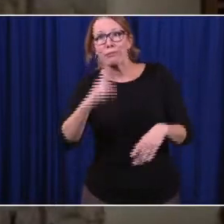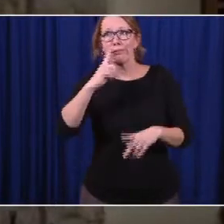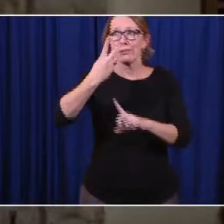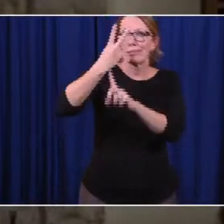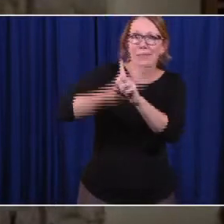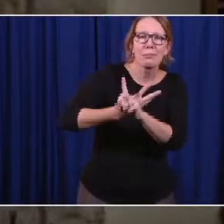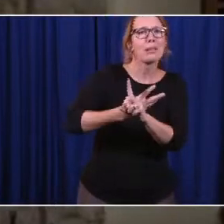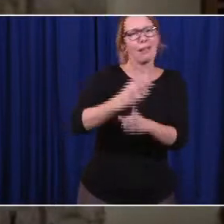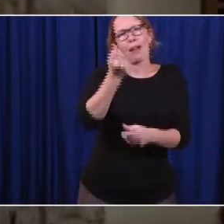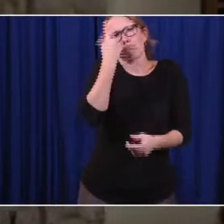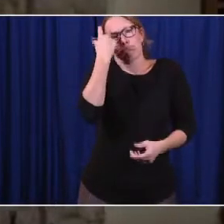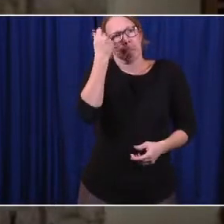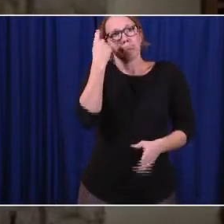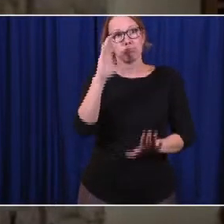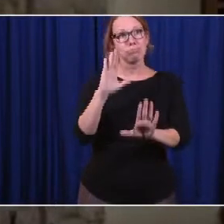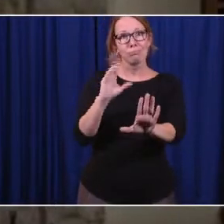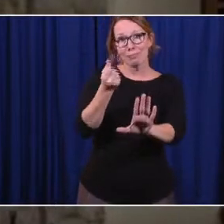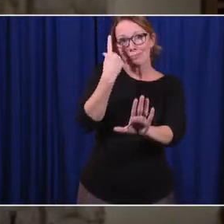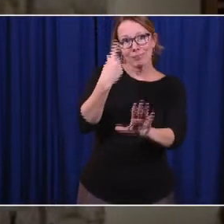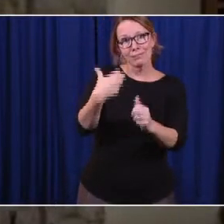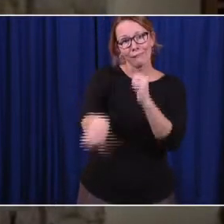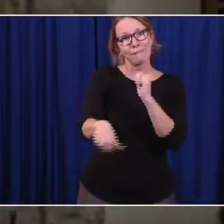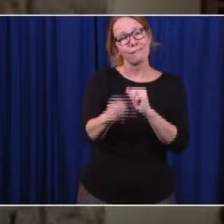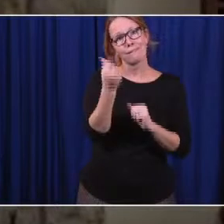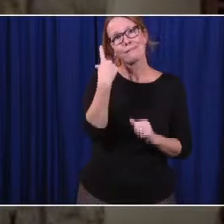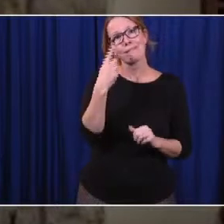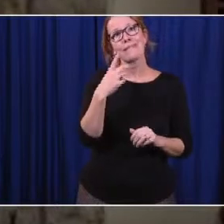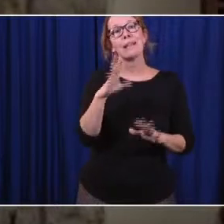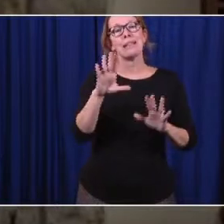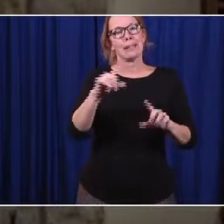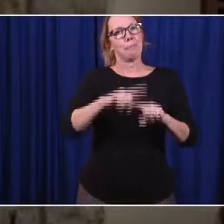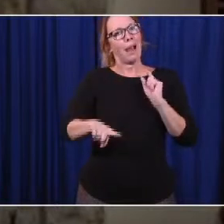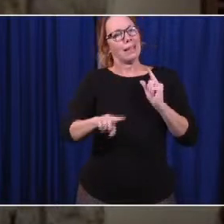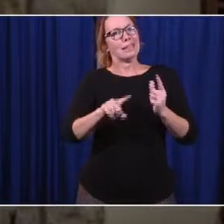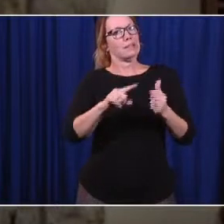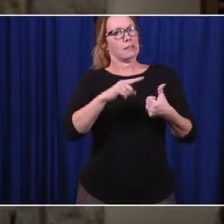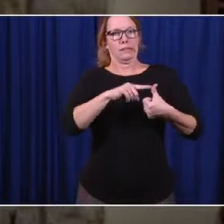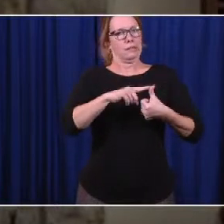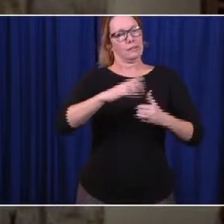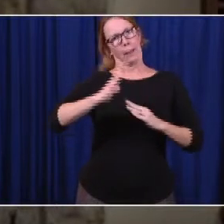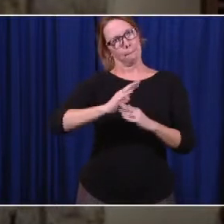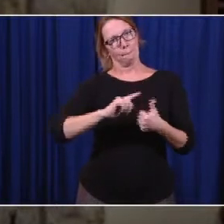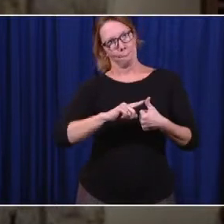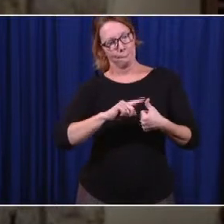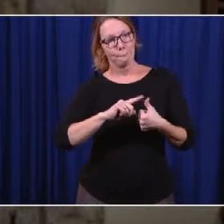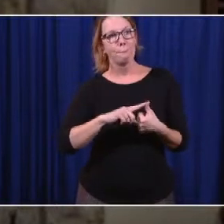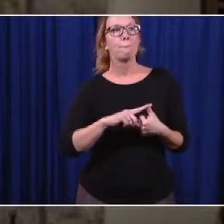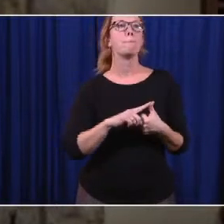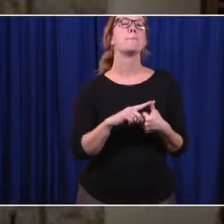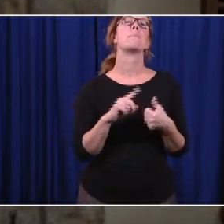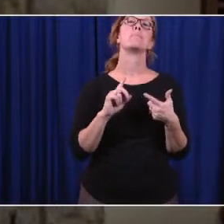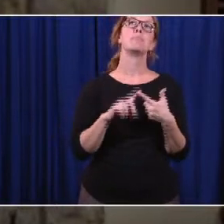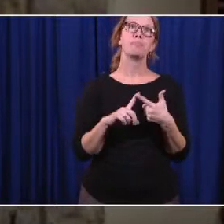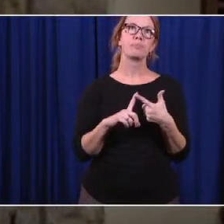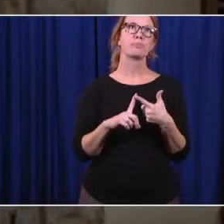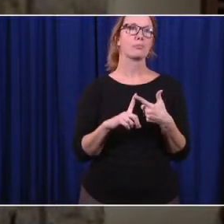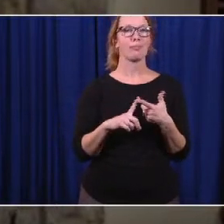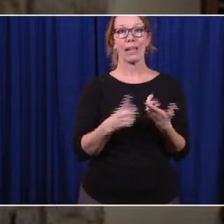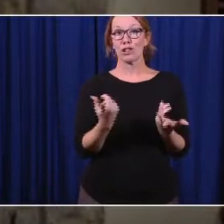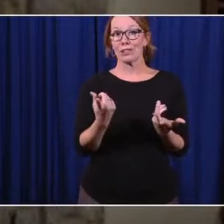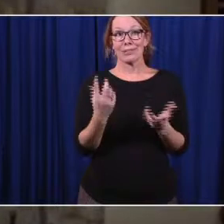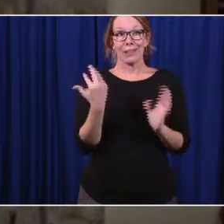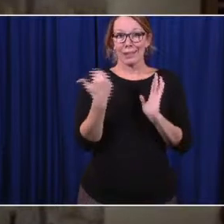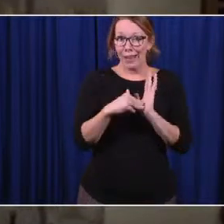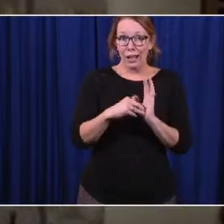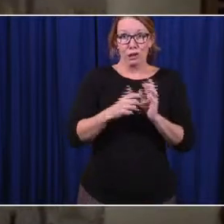at all. Very, very difficult, but that's certainly one. I think, just pulling back